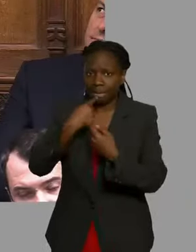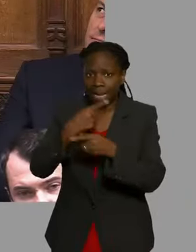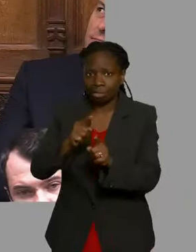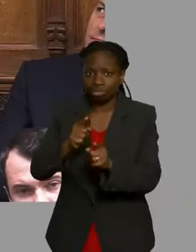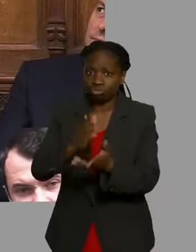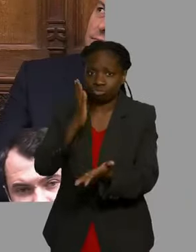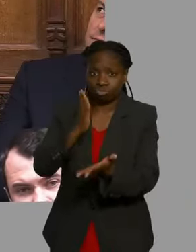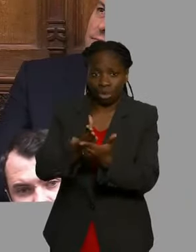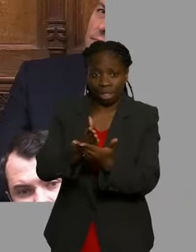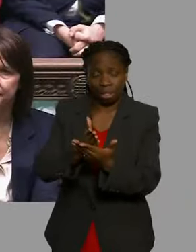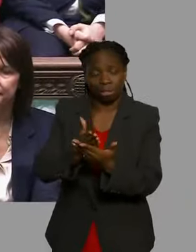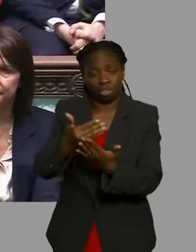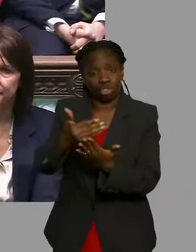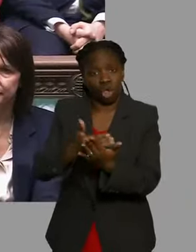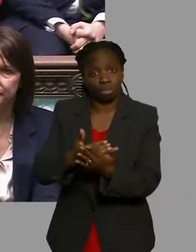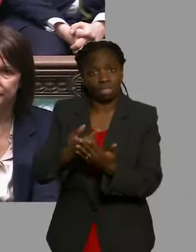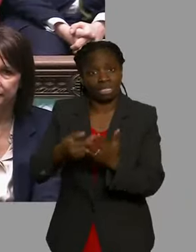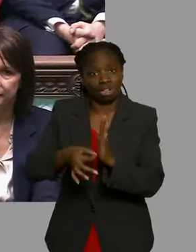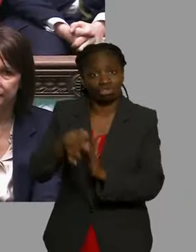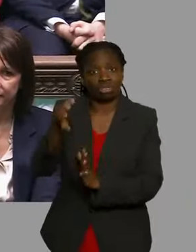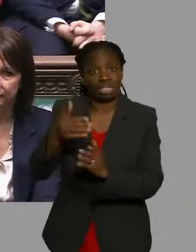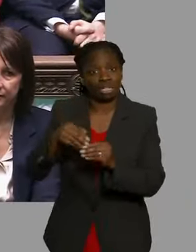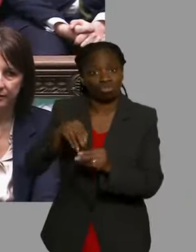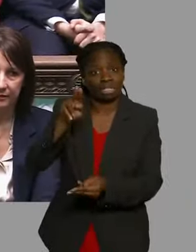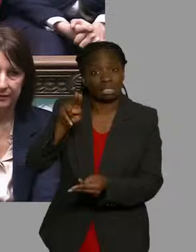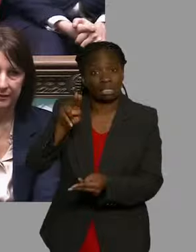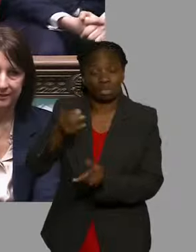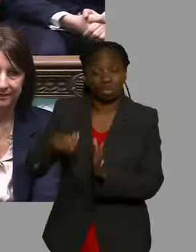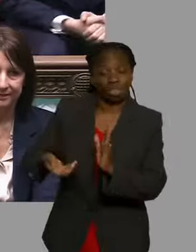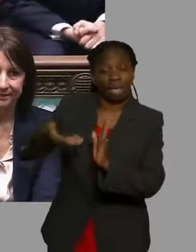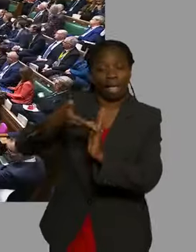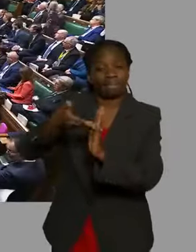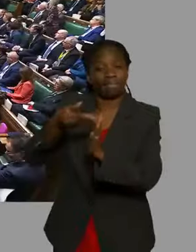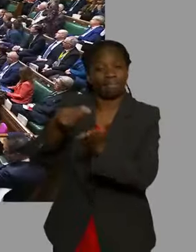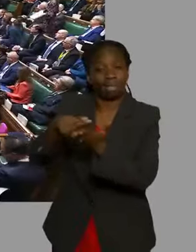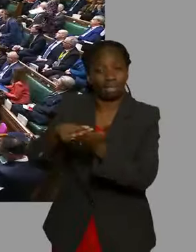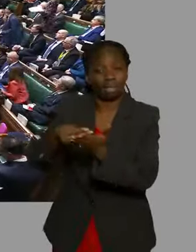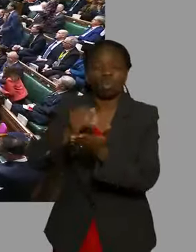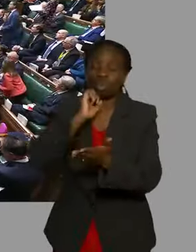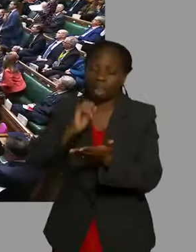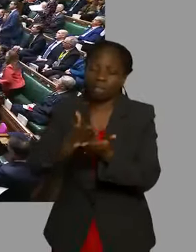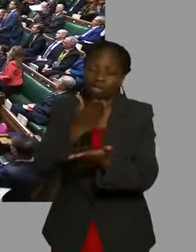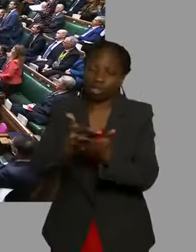funding. And so we will put that support in place, and he's right to raise this issue. Speak to Priestley.